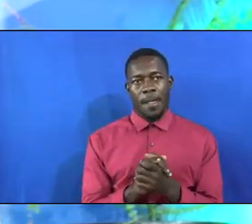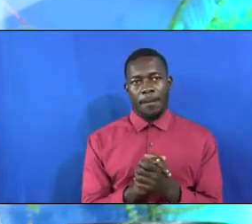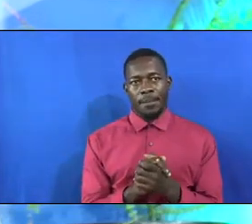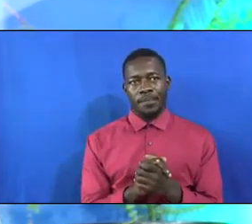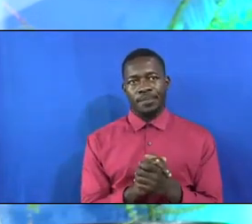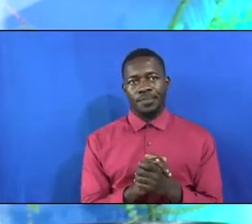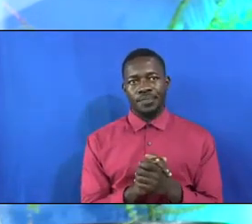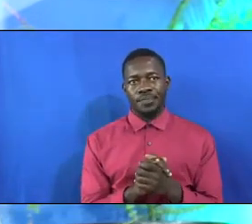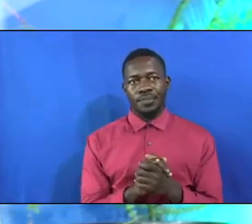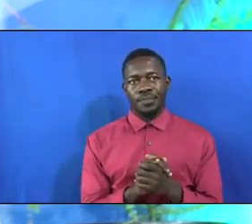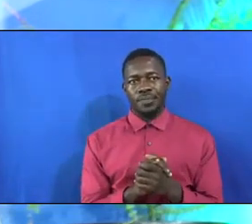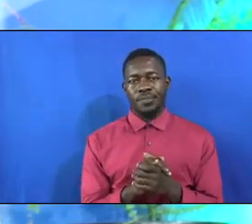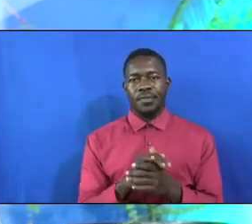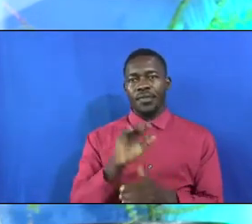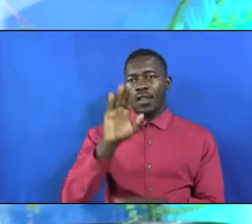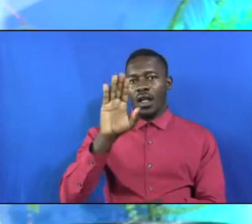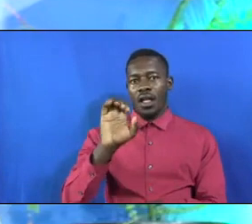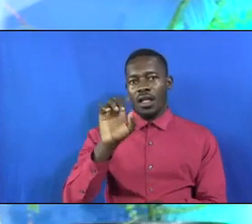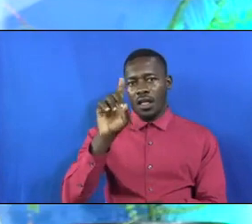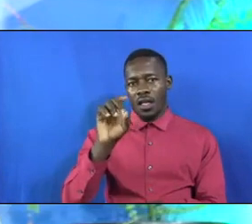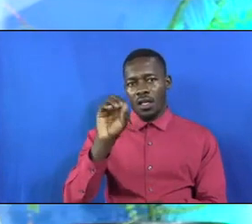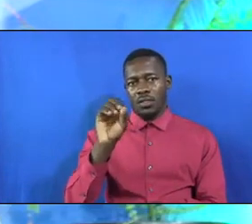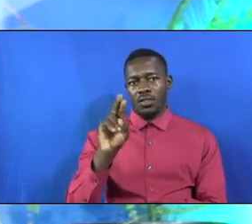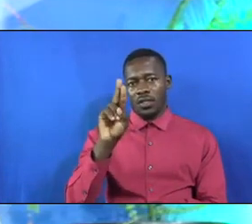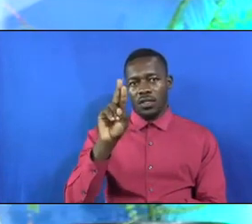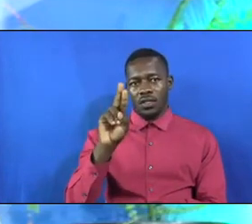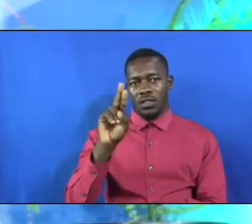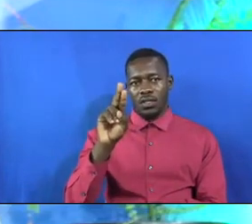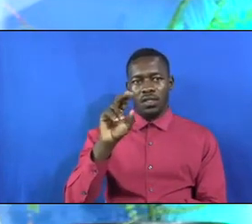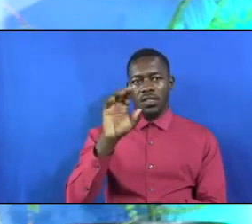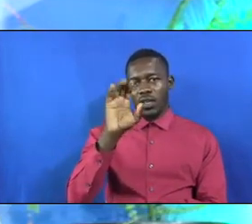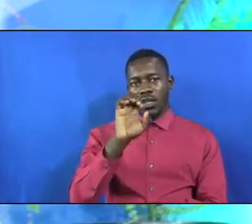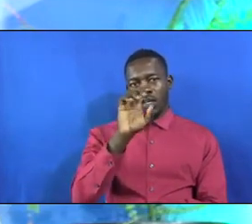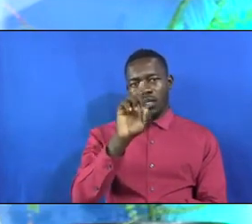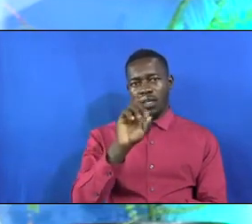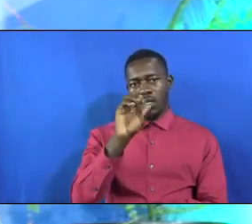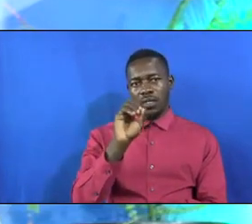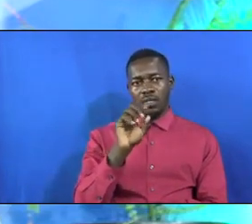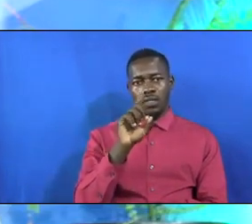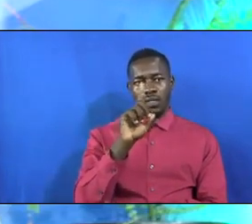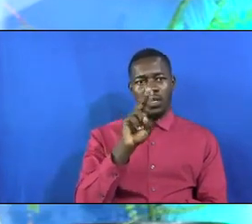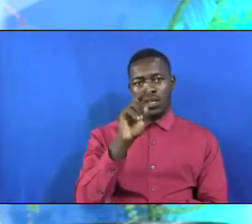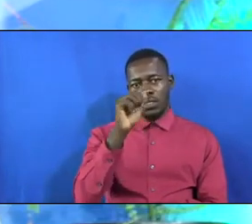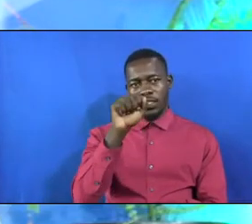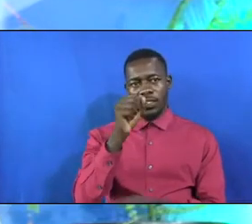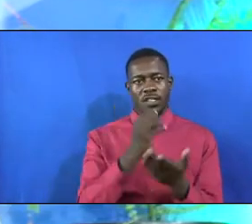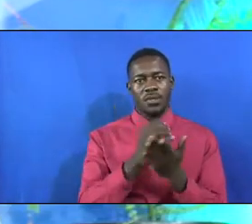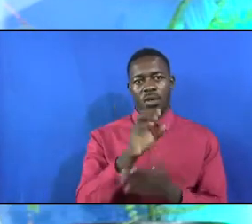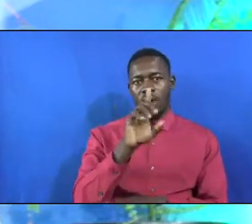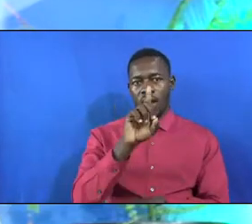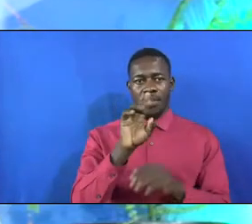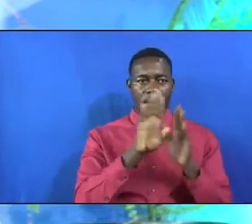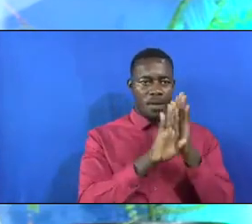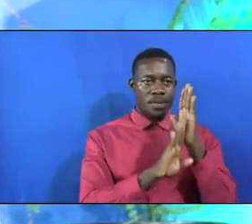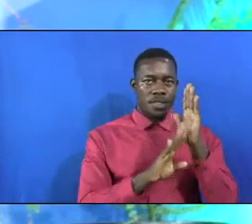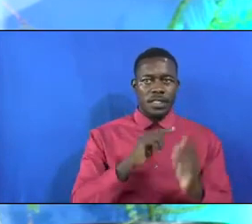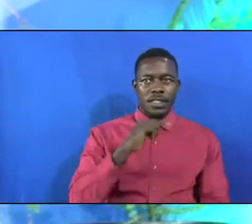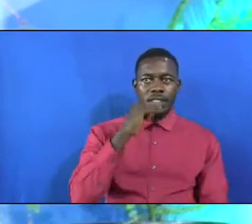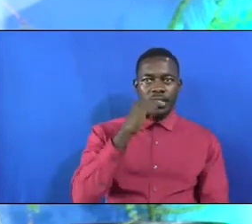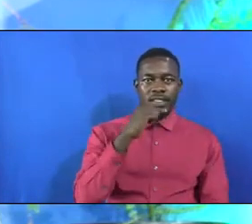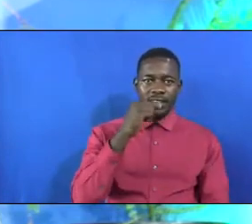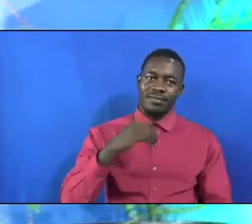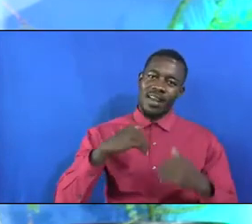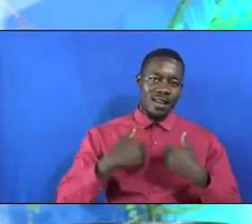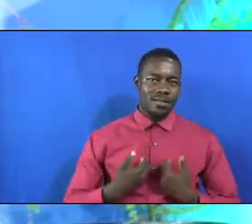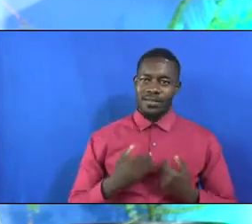So, Exodus chapter 1, the Bible starts by saying, and we are all going to read, so please don't get